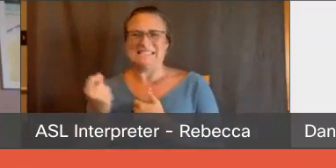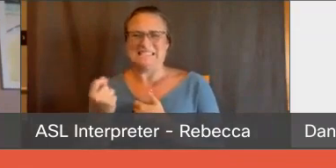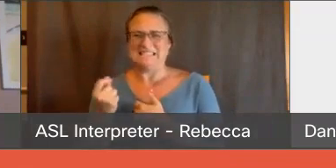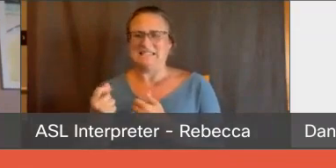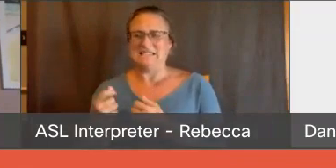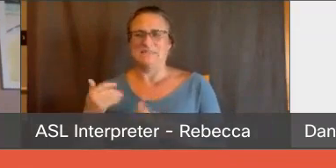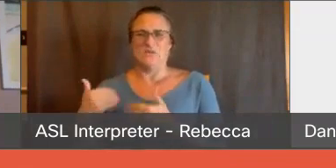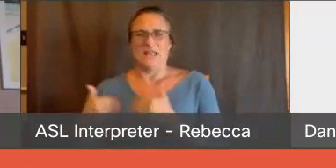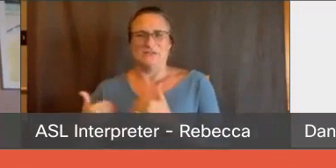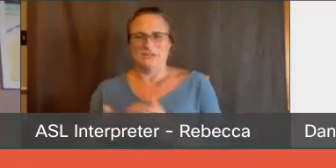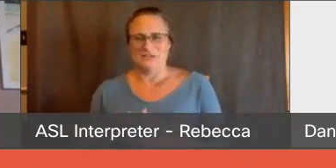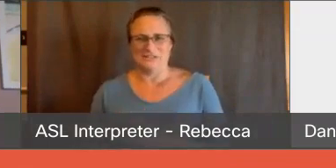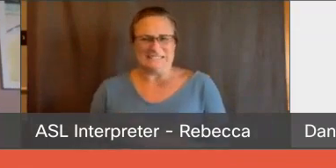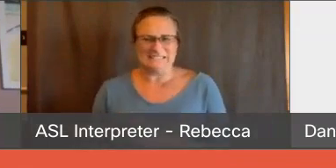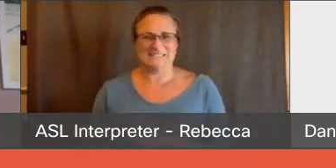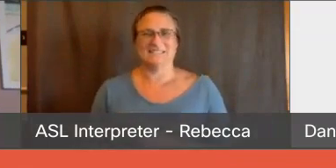through all this.